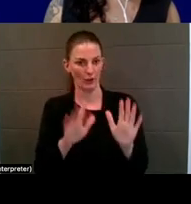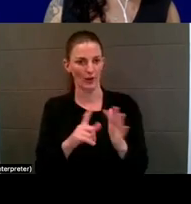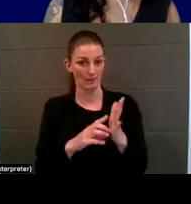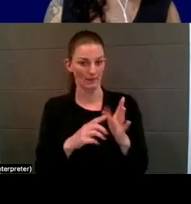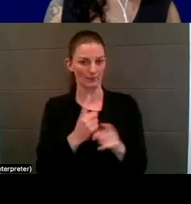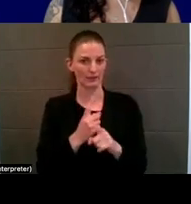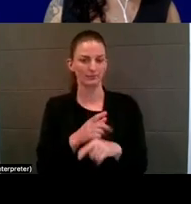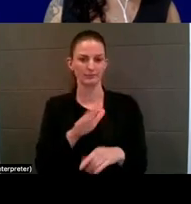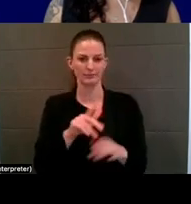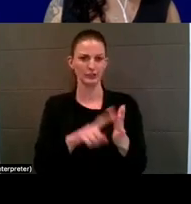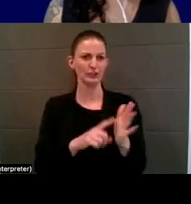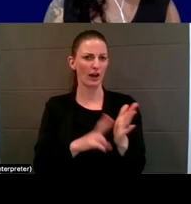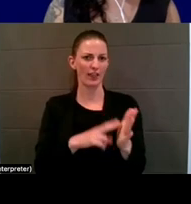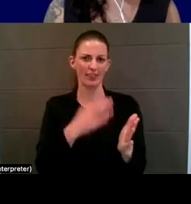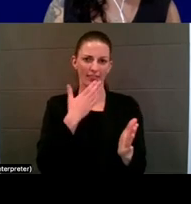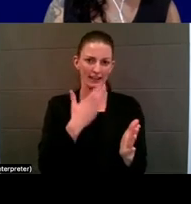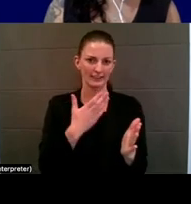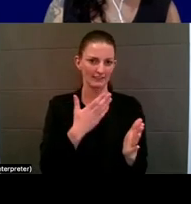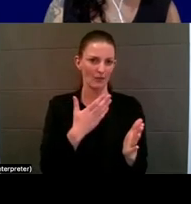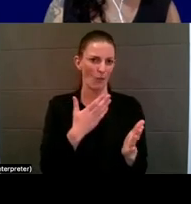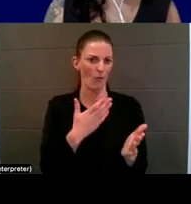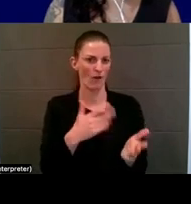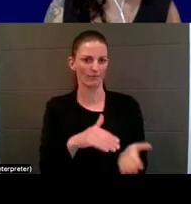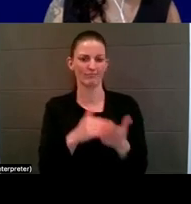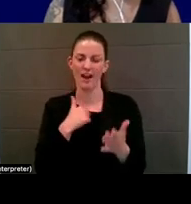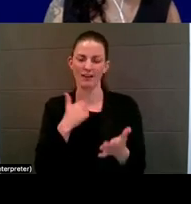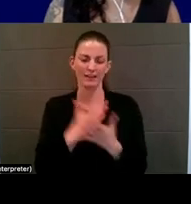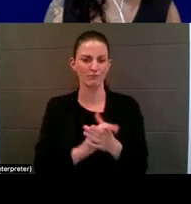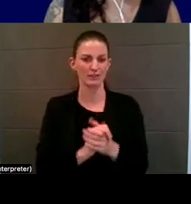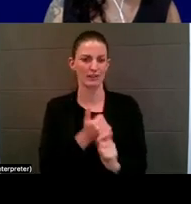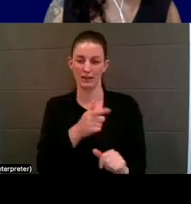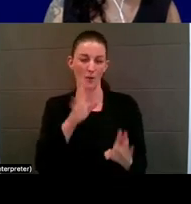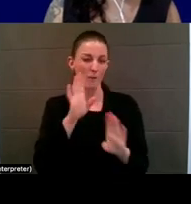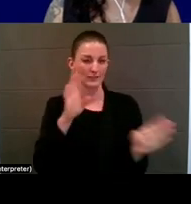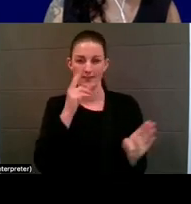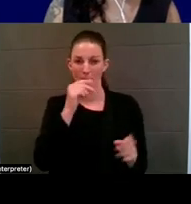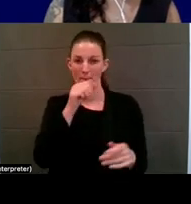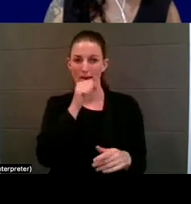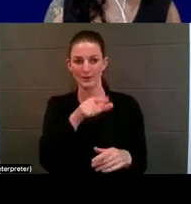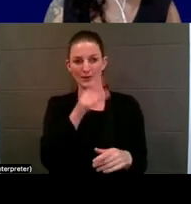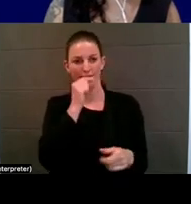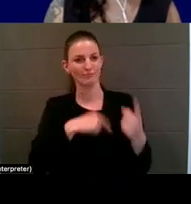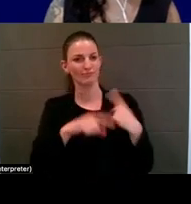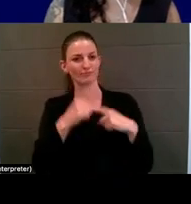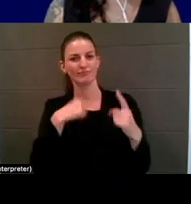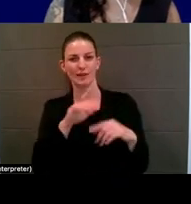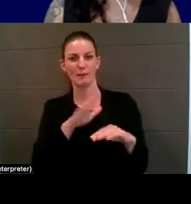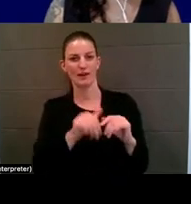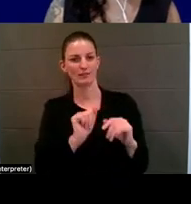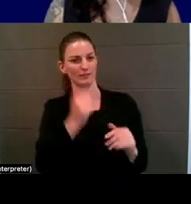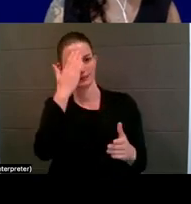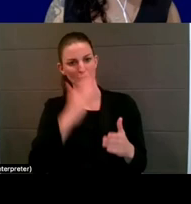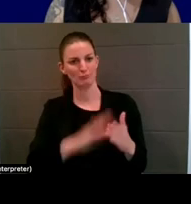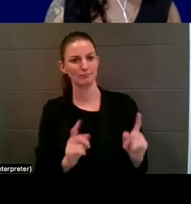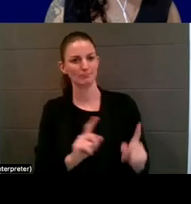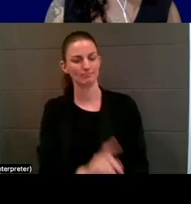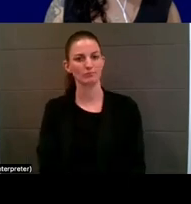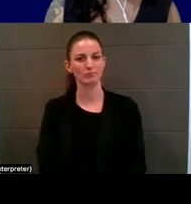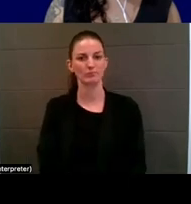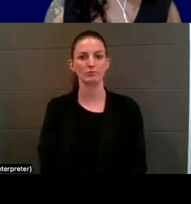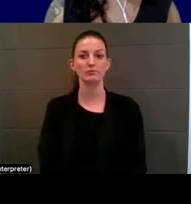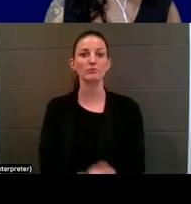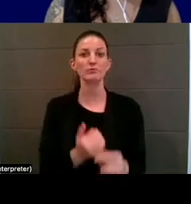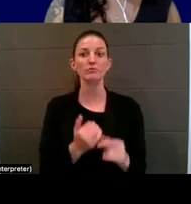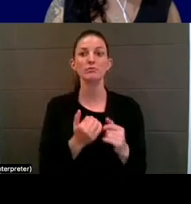Joey, thanks heaps for doing this. I really appreciate it. You're just such a wonderful young man that you can tell us about yourself. A lot of my